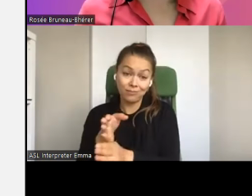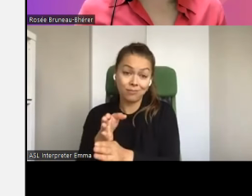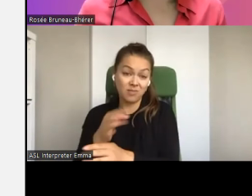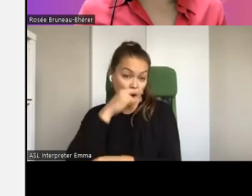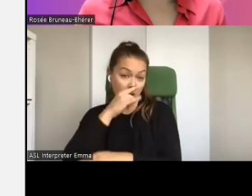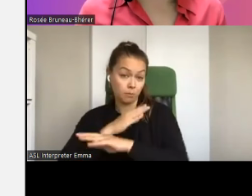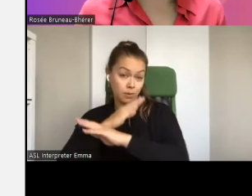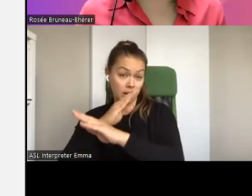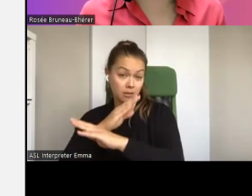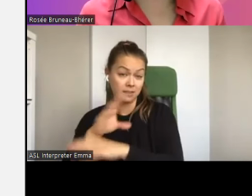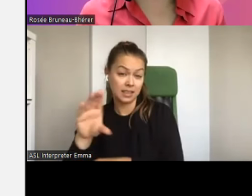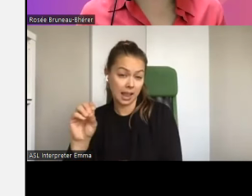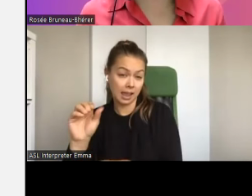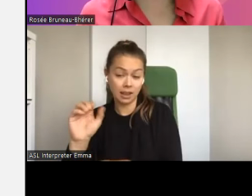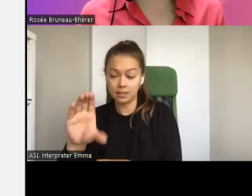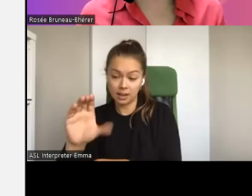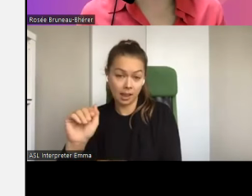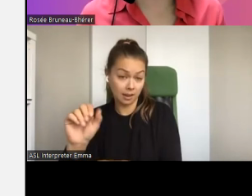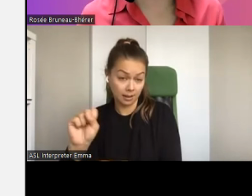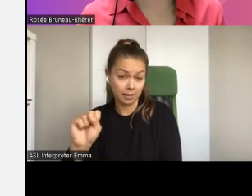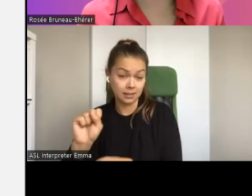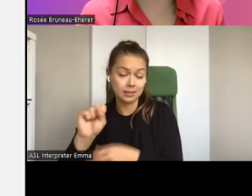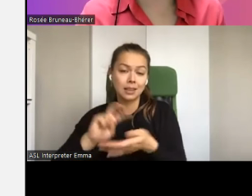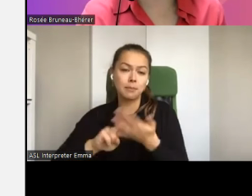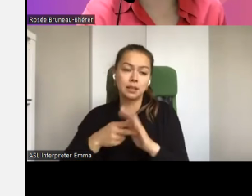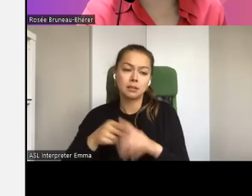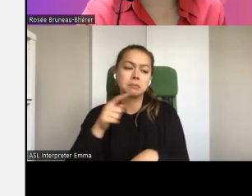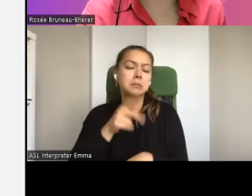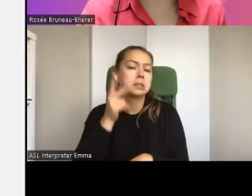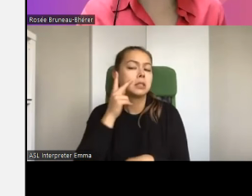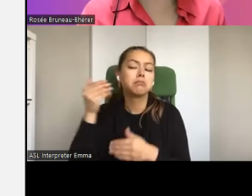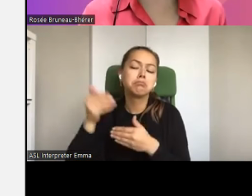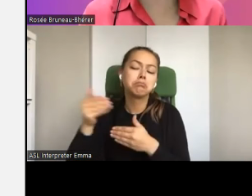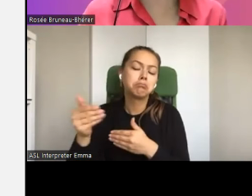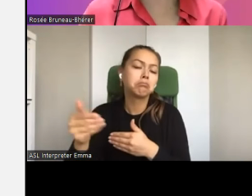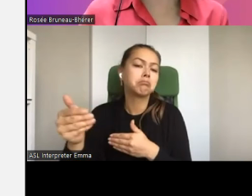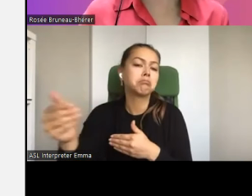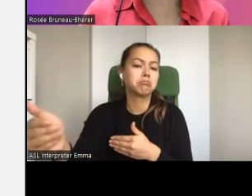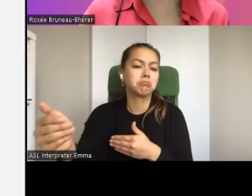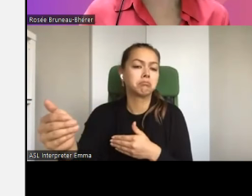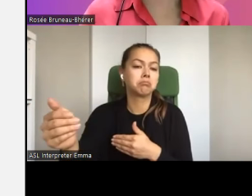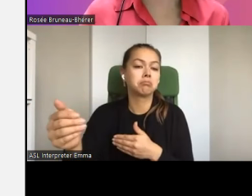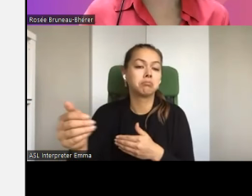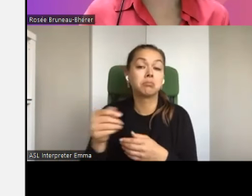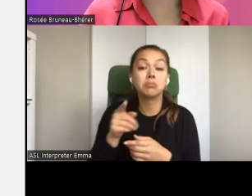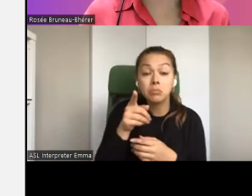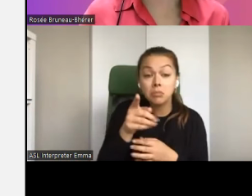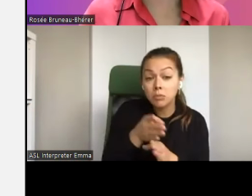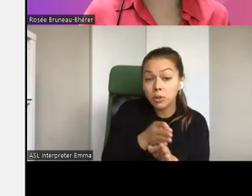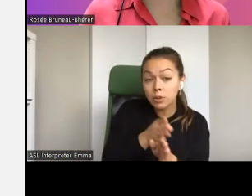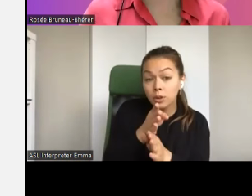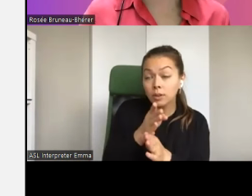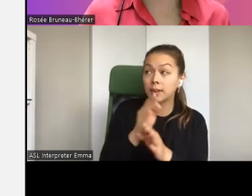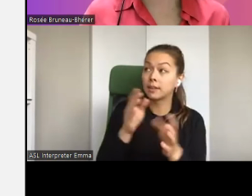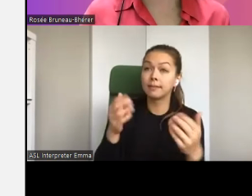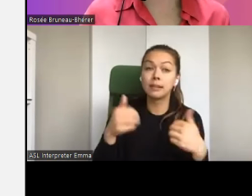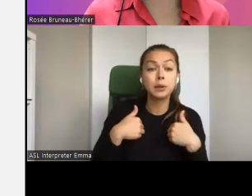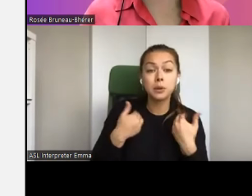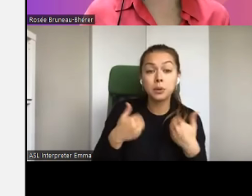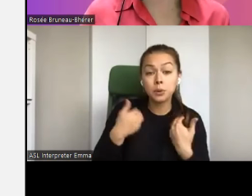But if you work more with youth programming or children in